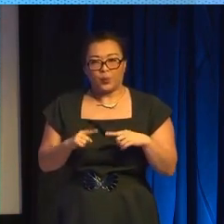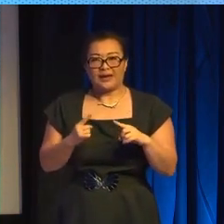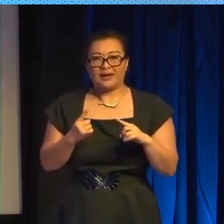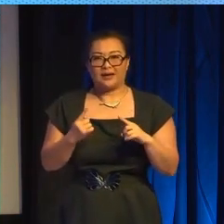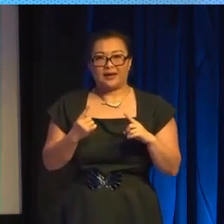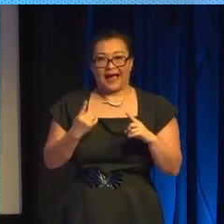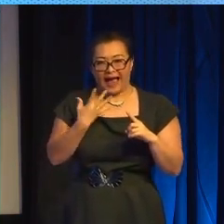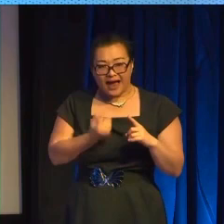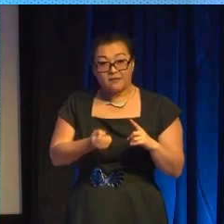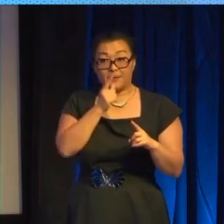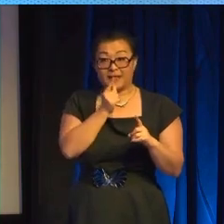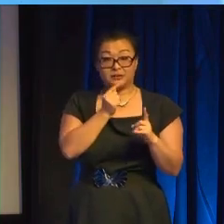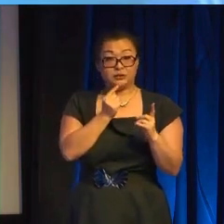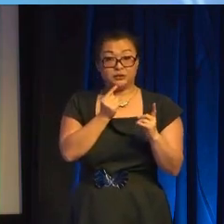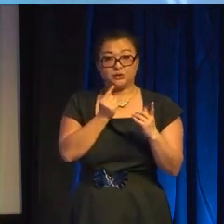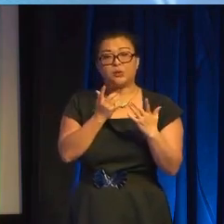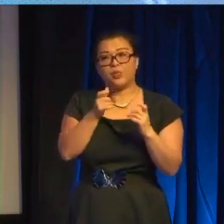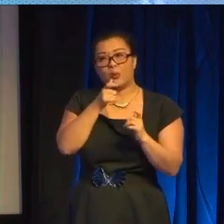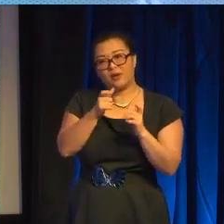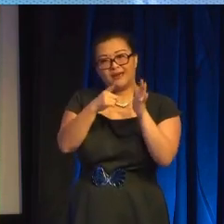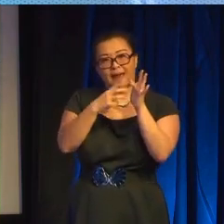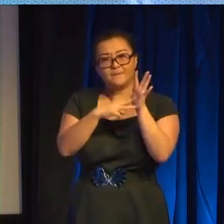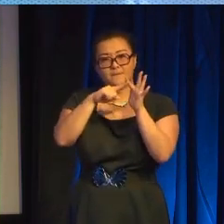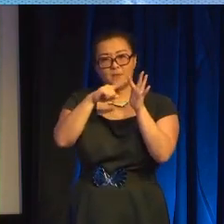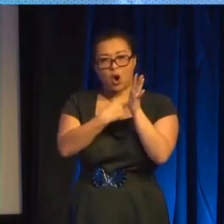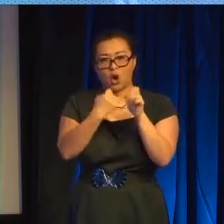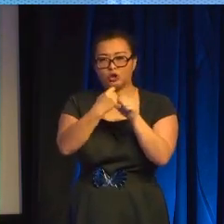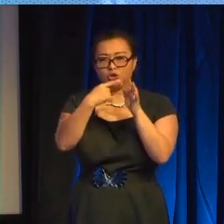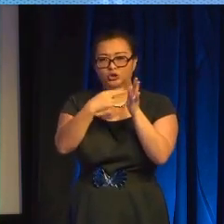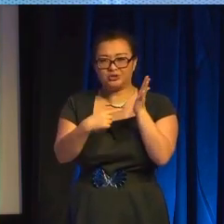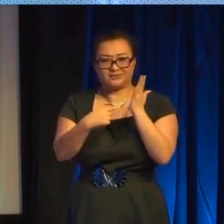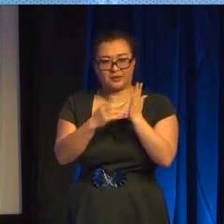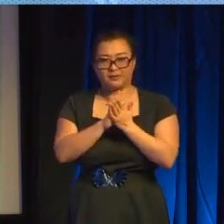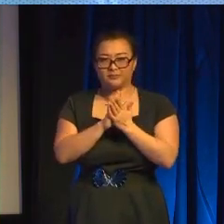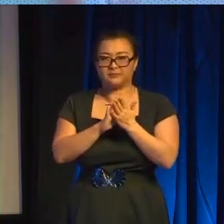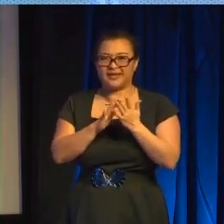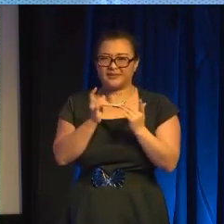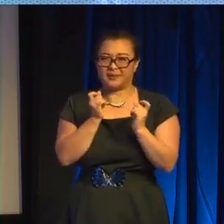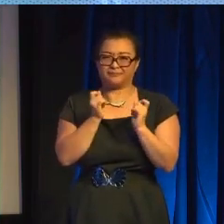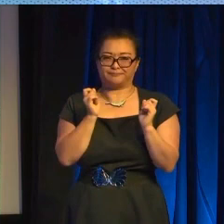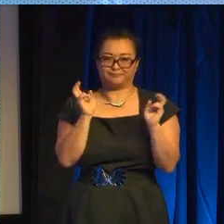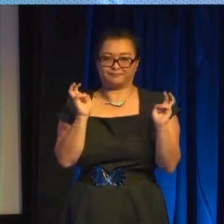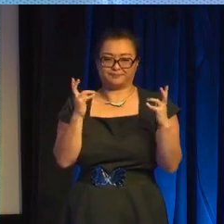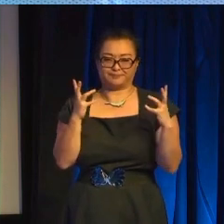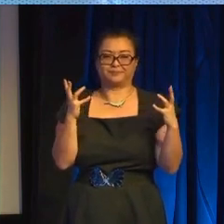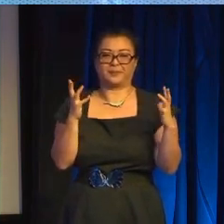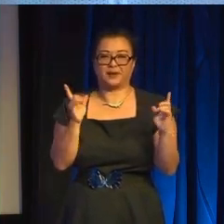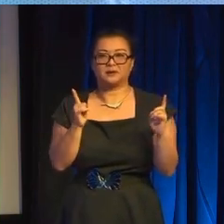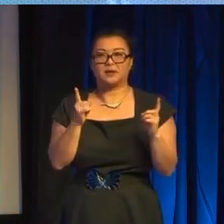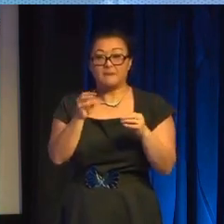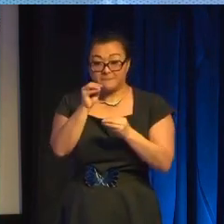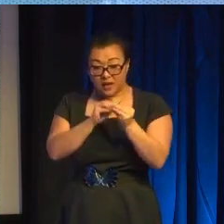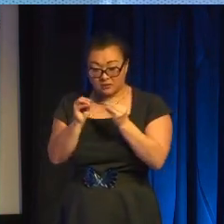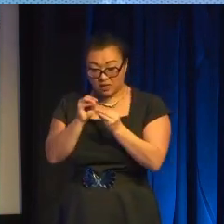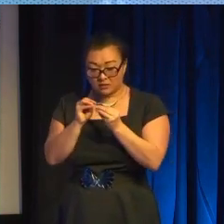that. So the word emergent is a little bit grandiose. But puzzles emerge from gameplay rather than being